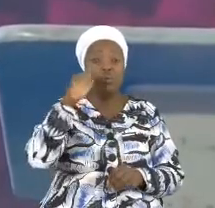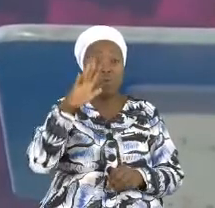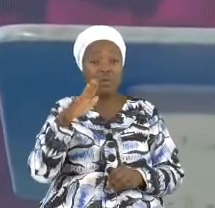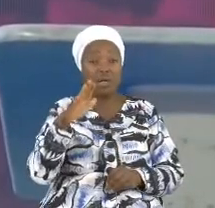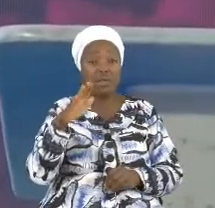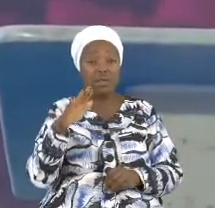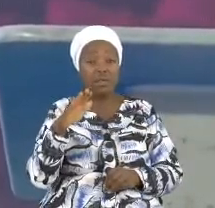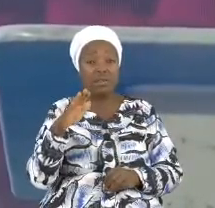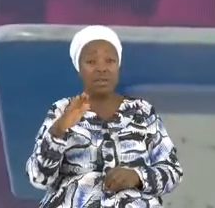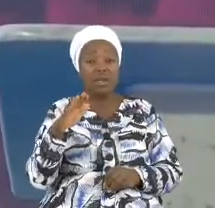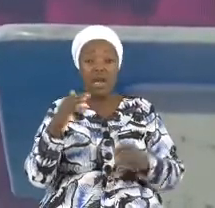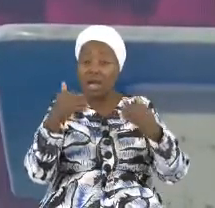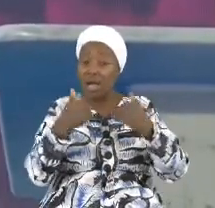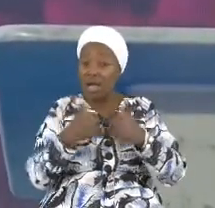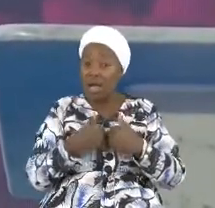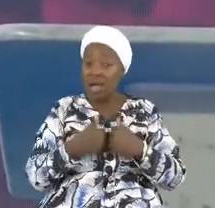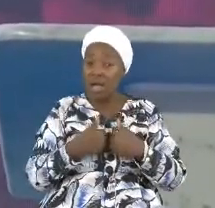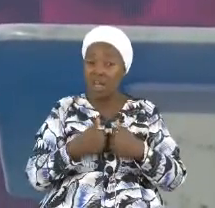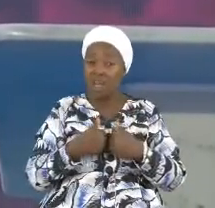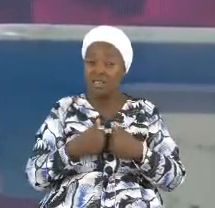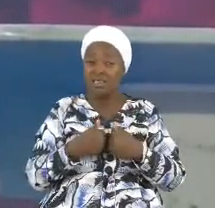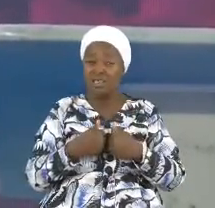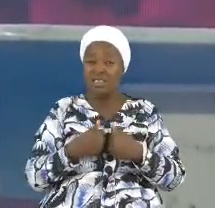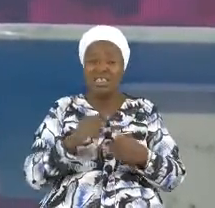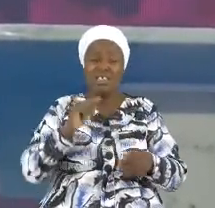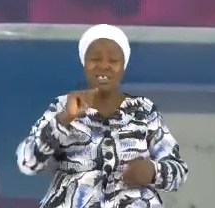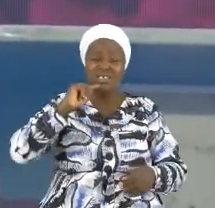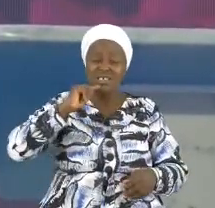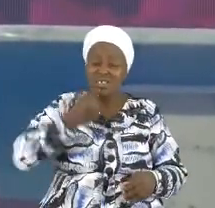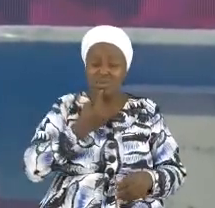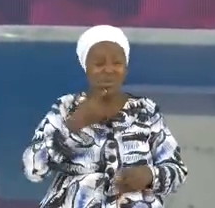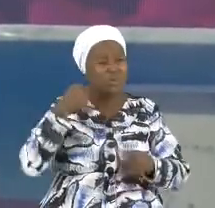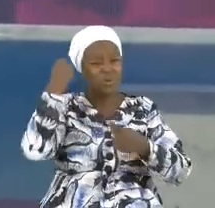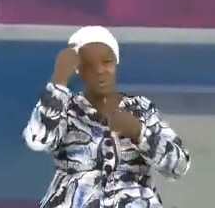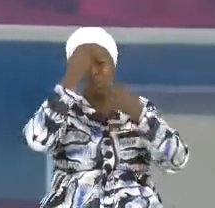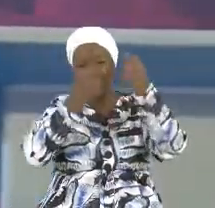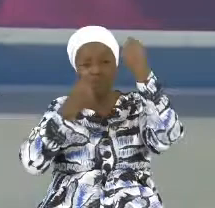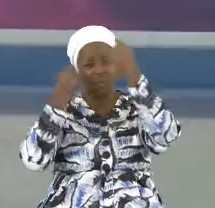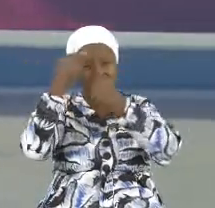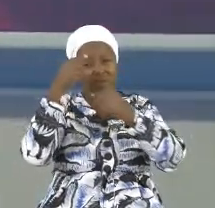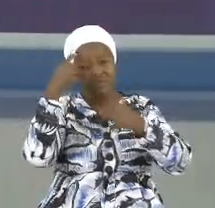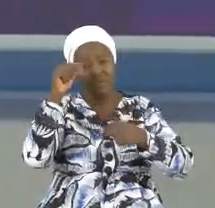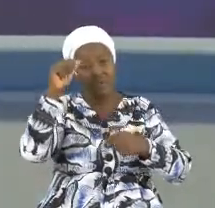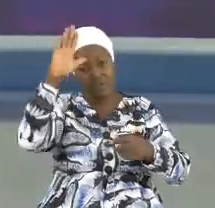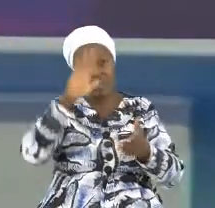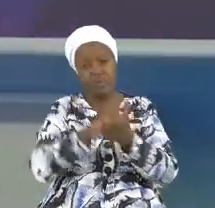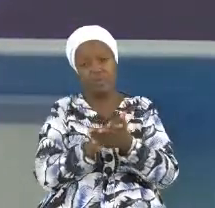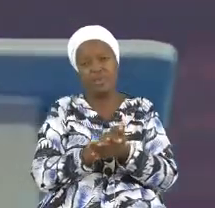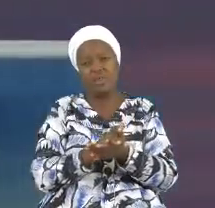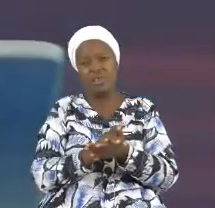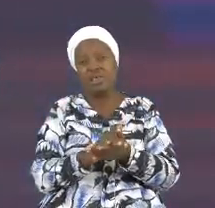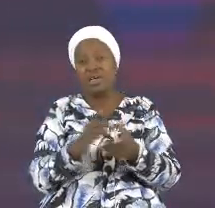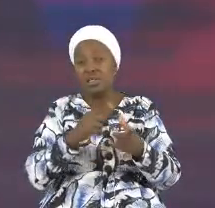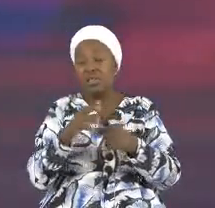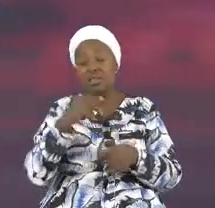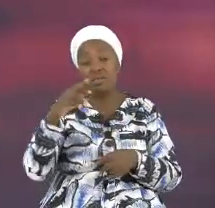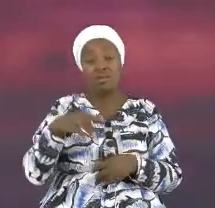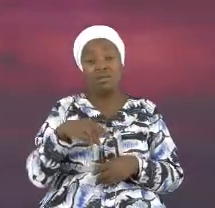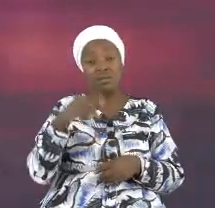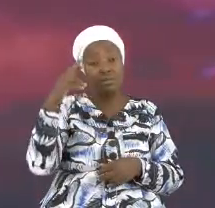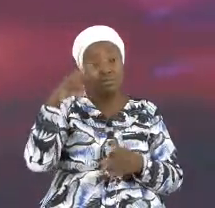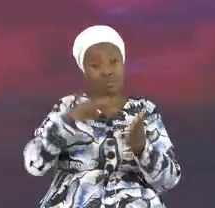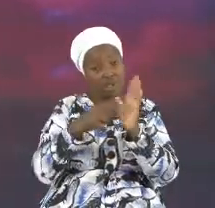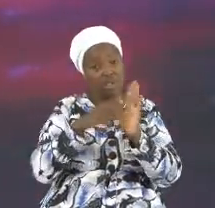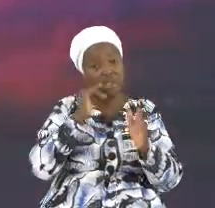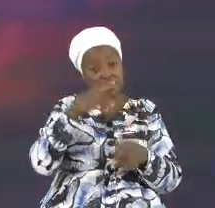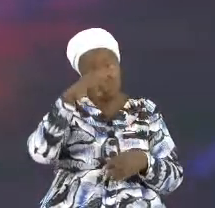had real concern for the husband. And the reason is because he could